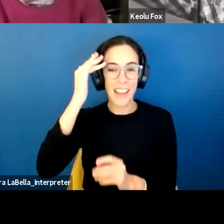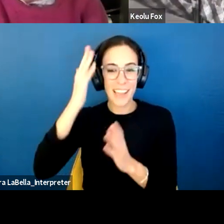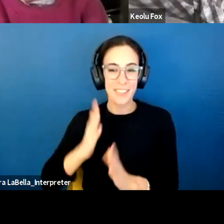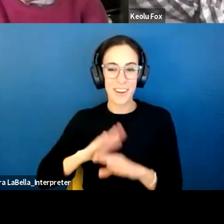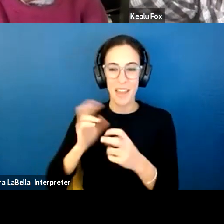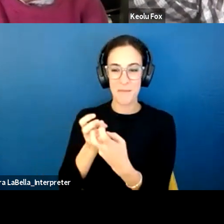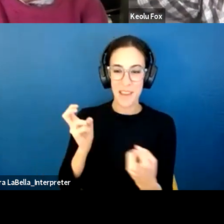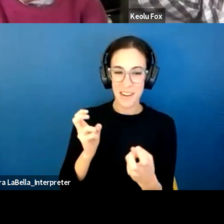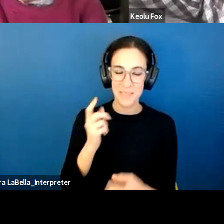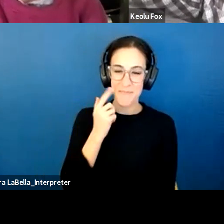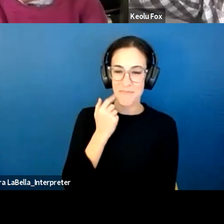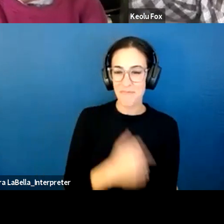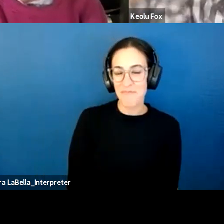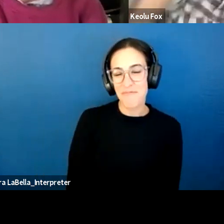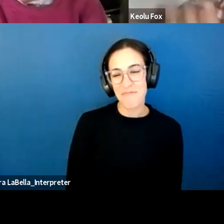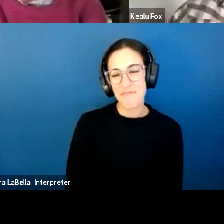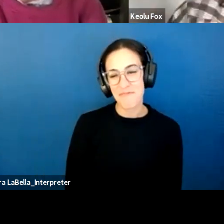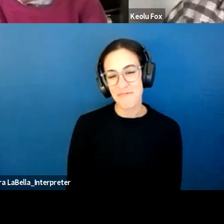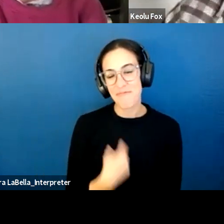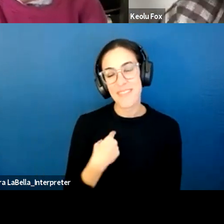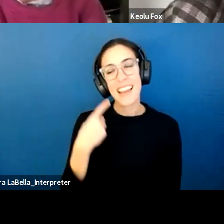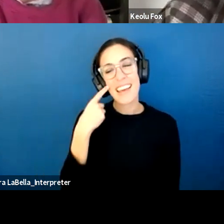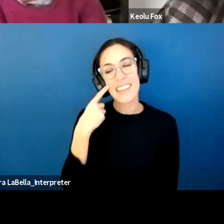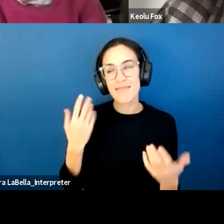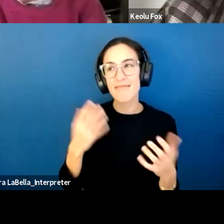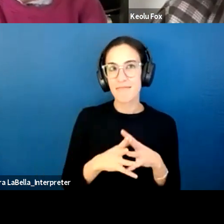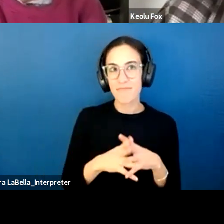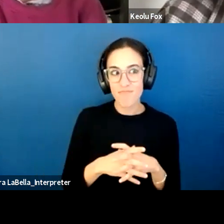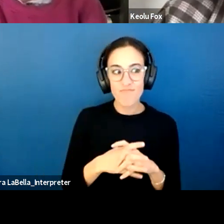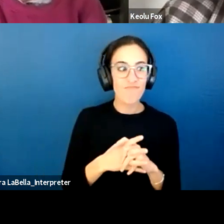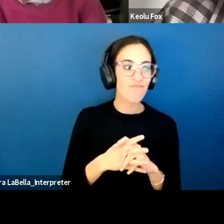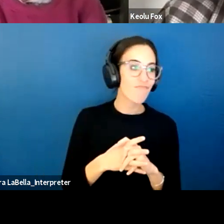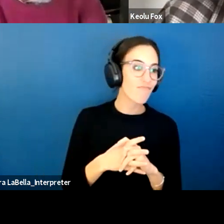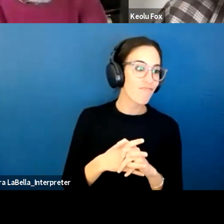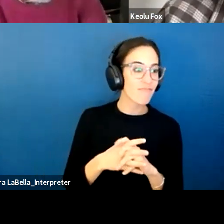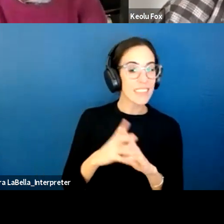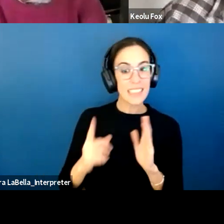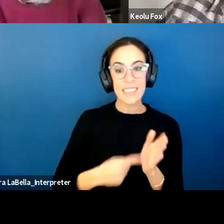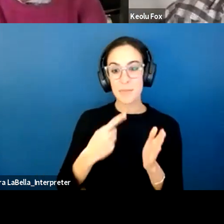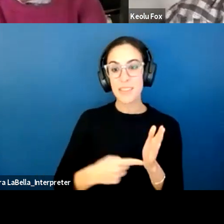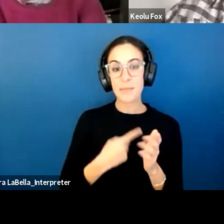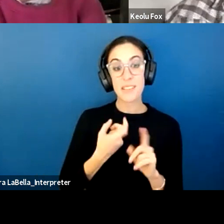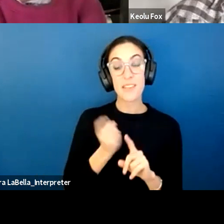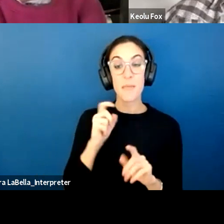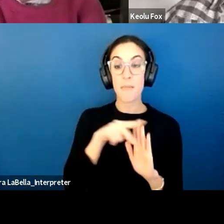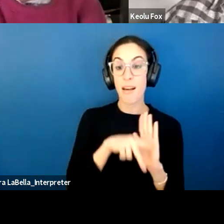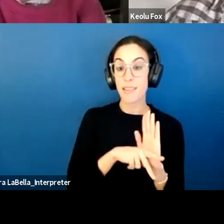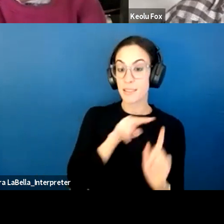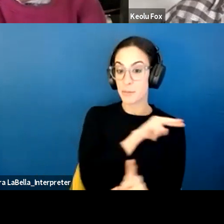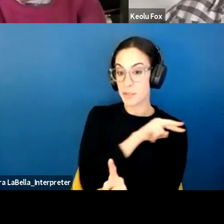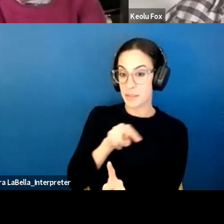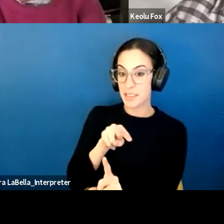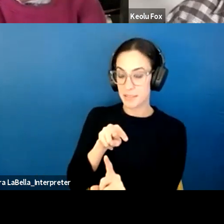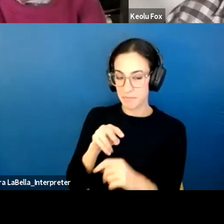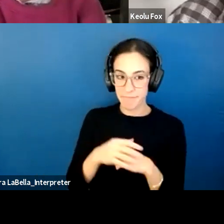I think that that sometimes, you know, from a policy perspective,